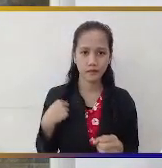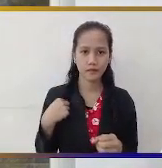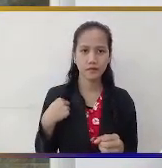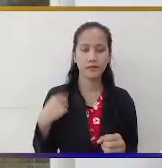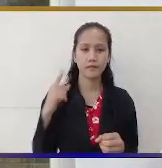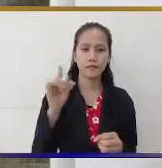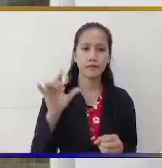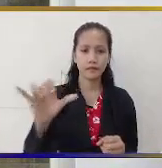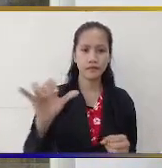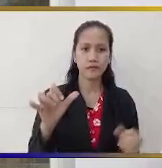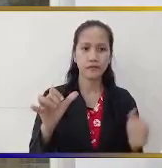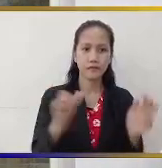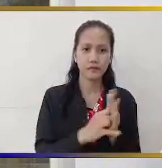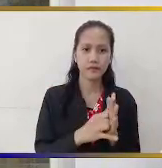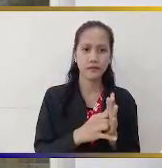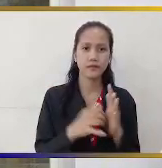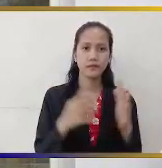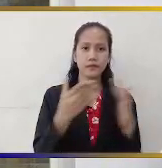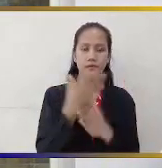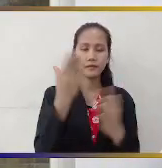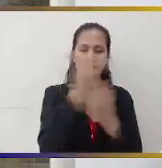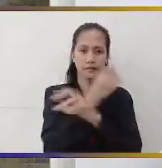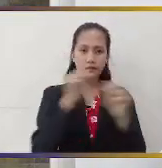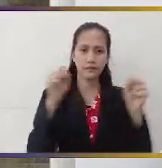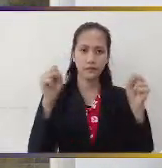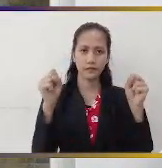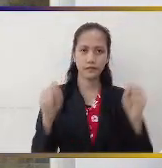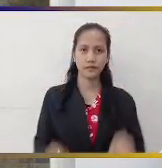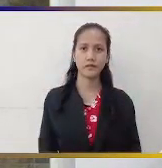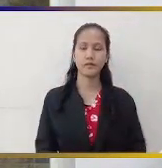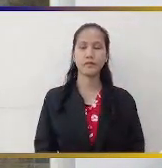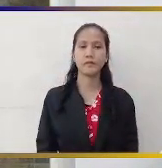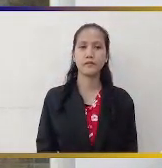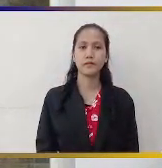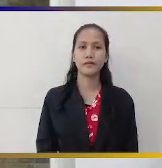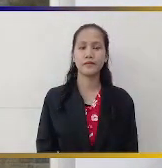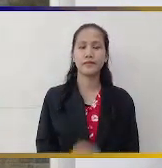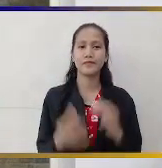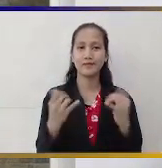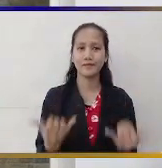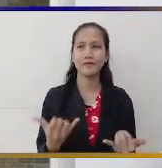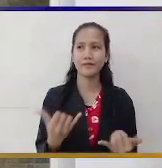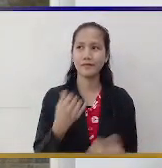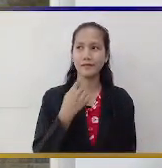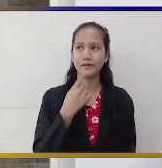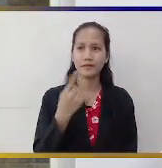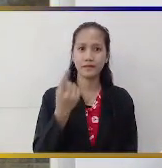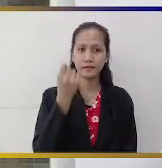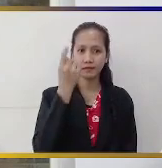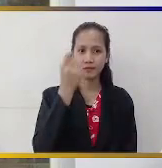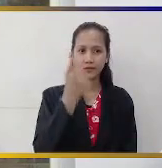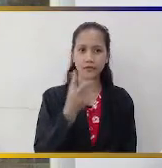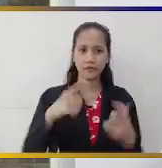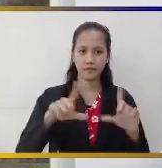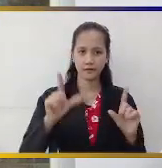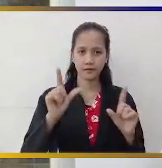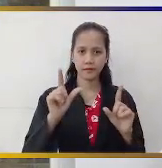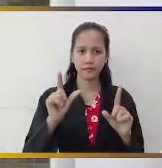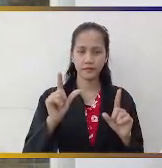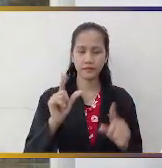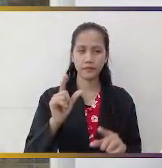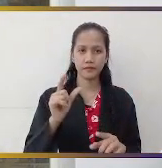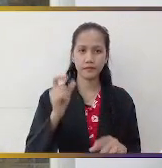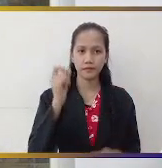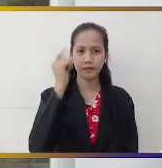is kalektasan, that's salvation. Now, let me just teach you, and here's the lesson. Let me just teach you about